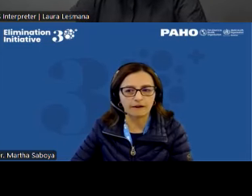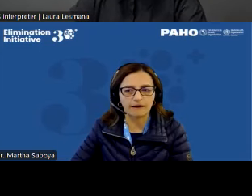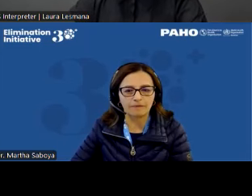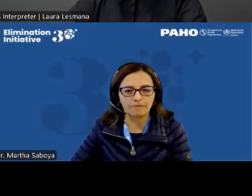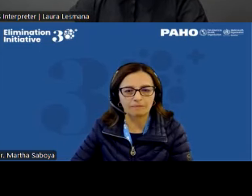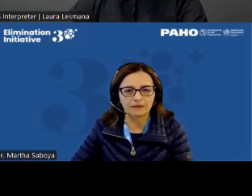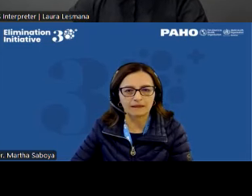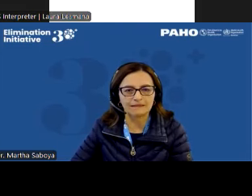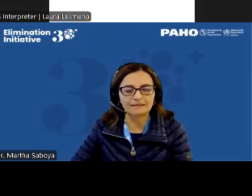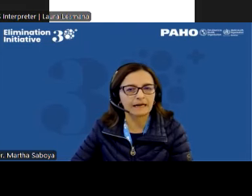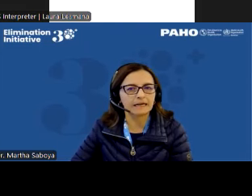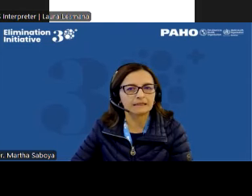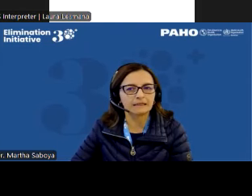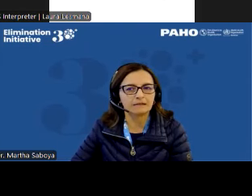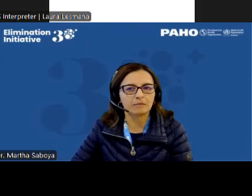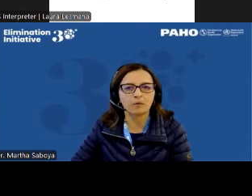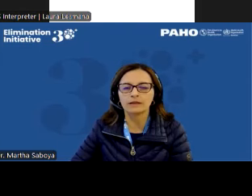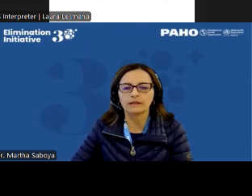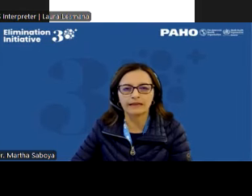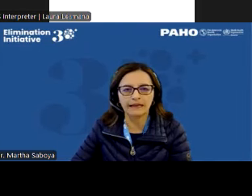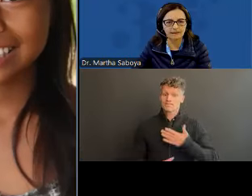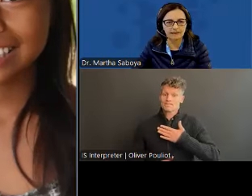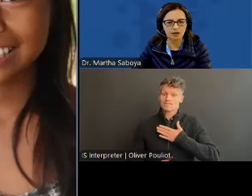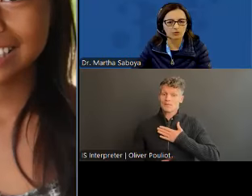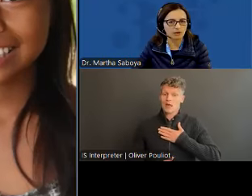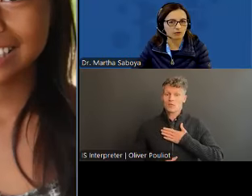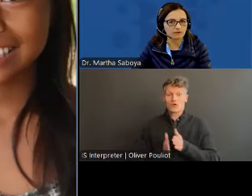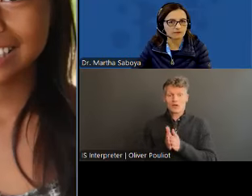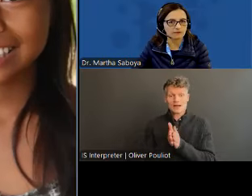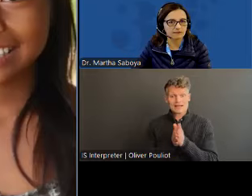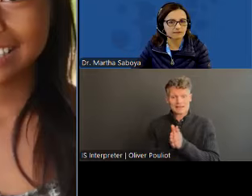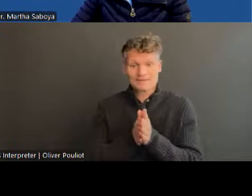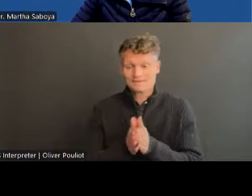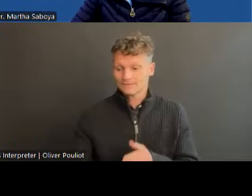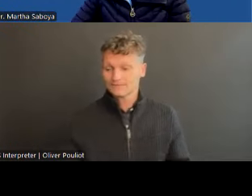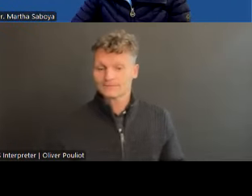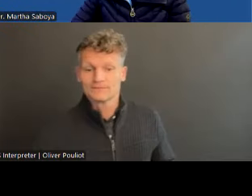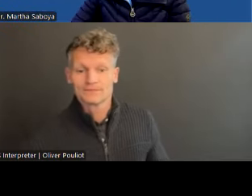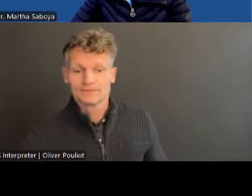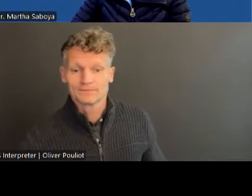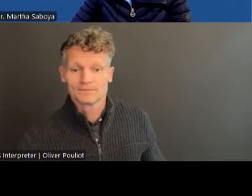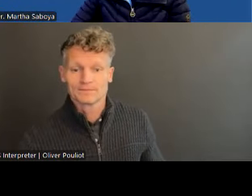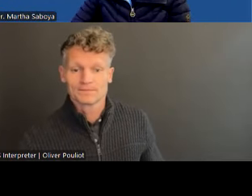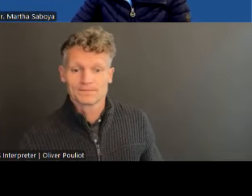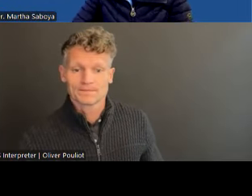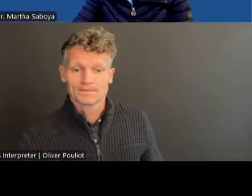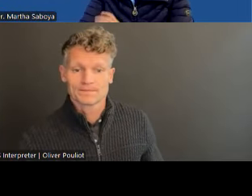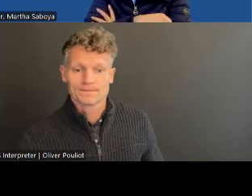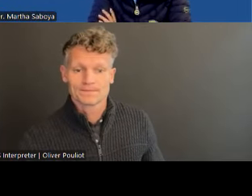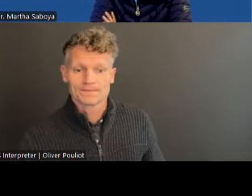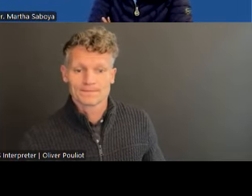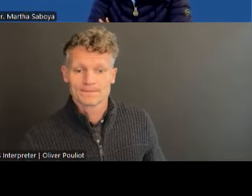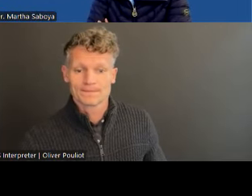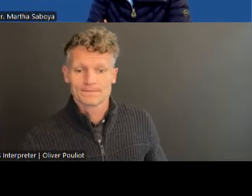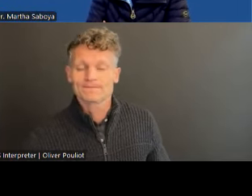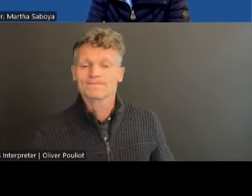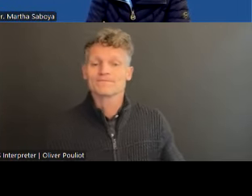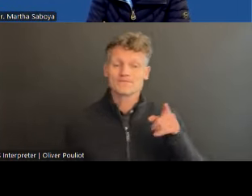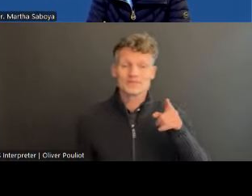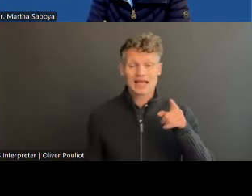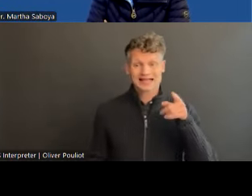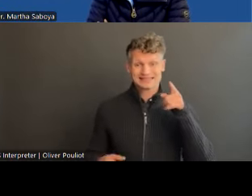Initiative is targeting more than 30 communicable diseases for the elimination in the region of the Americas and